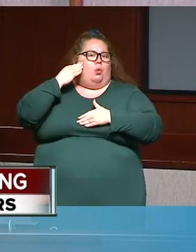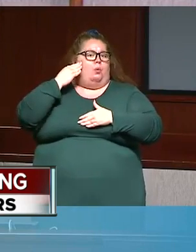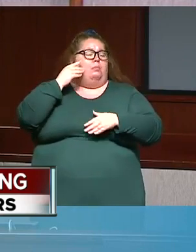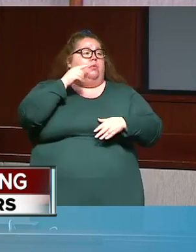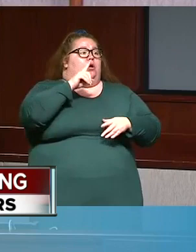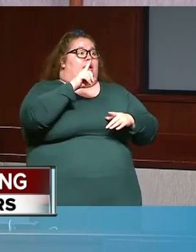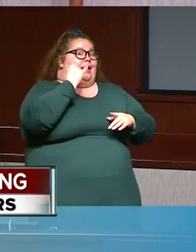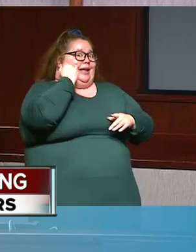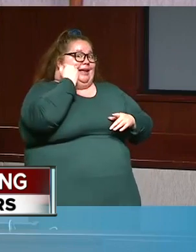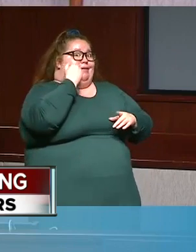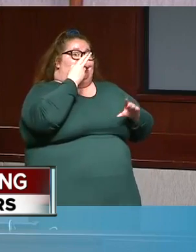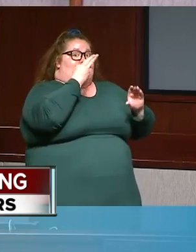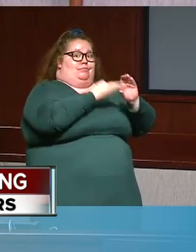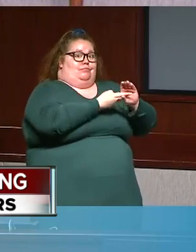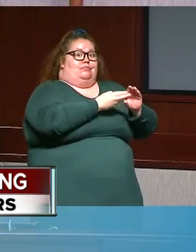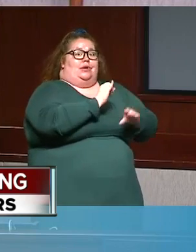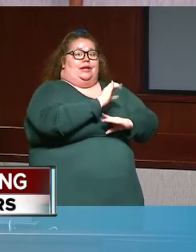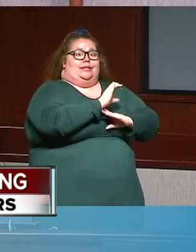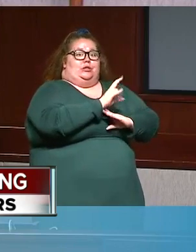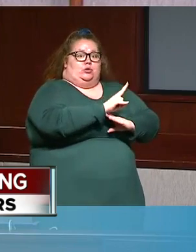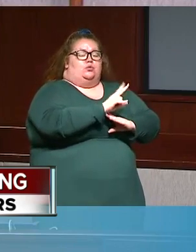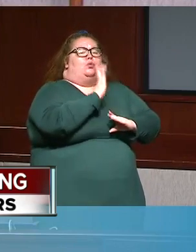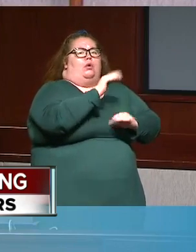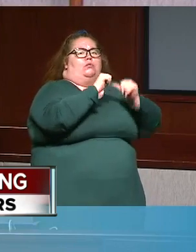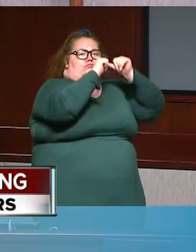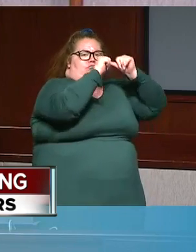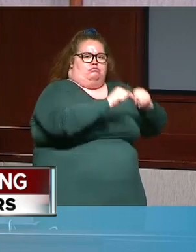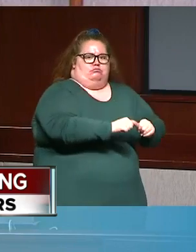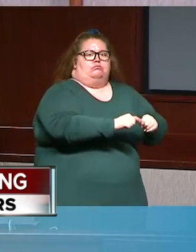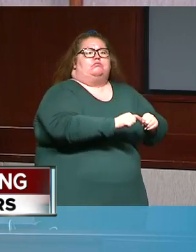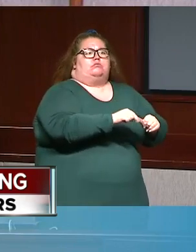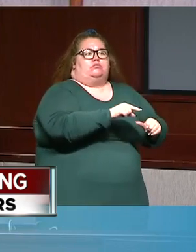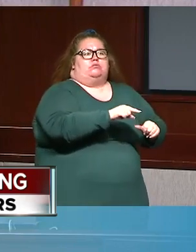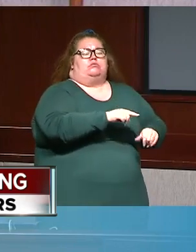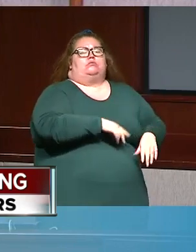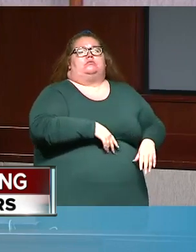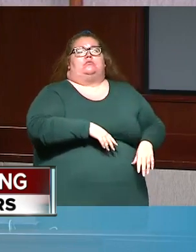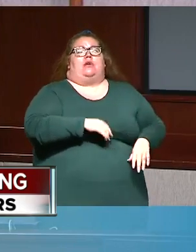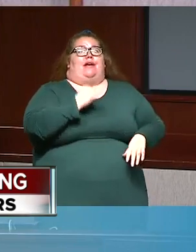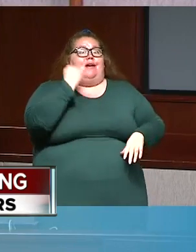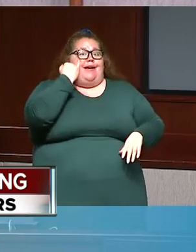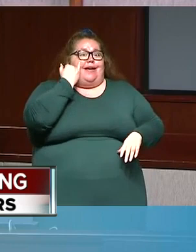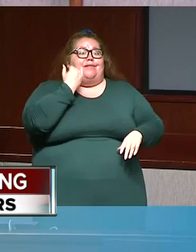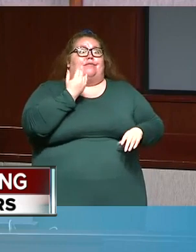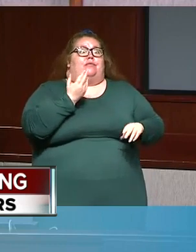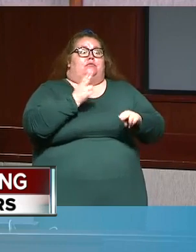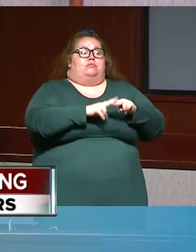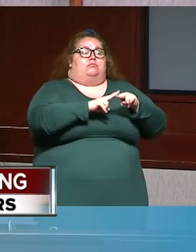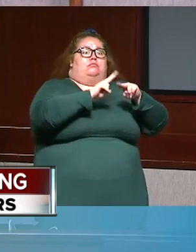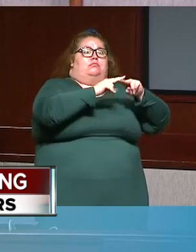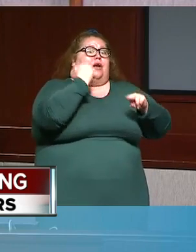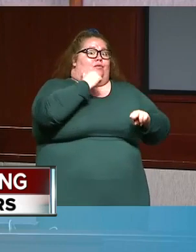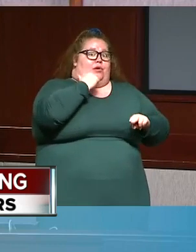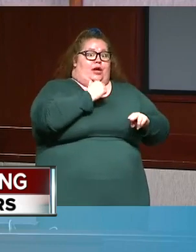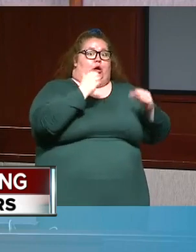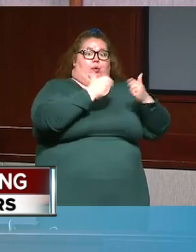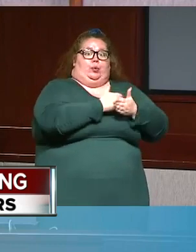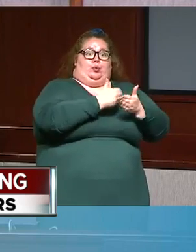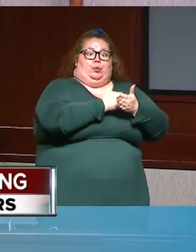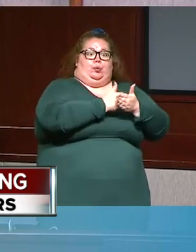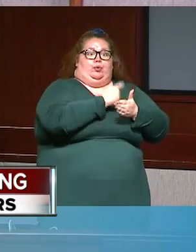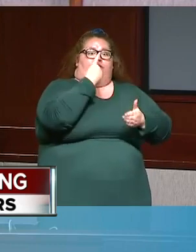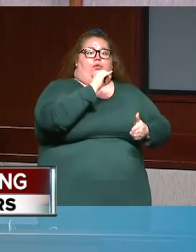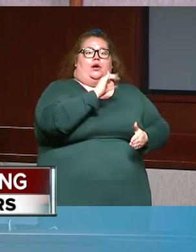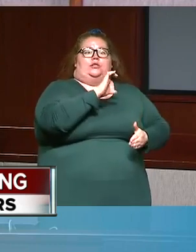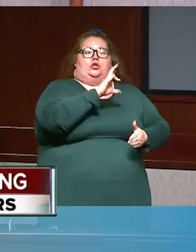will be in there for several days. And so obviously if we have a new patient every day, that compounds very quickly. As you mentioned, we have had